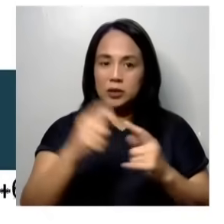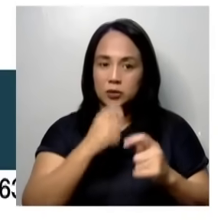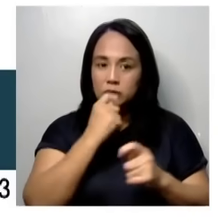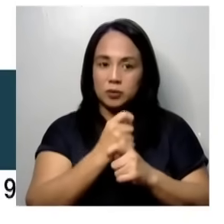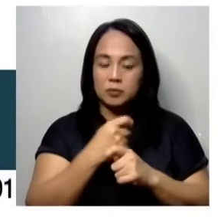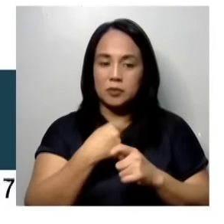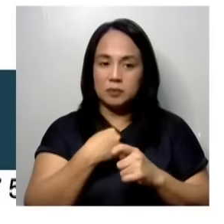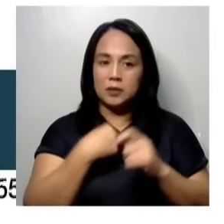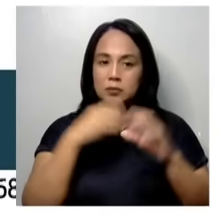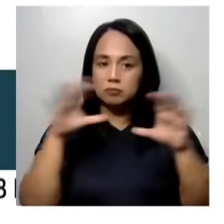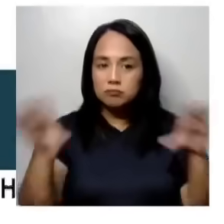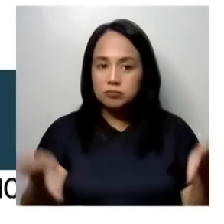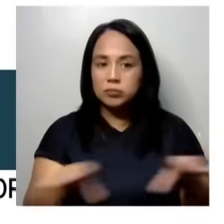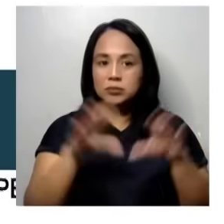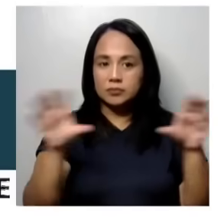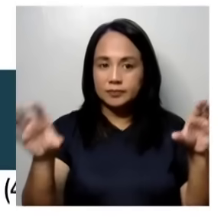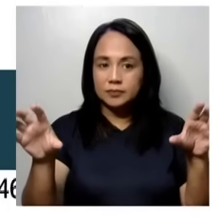active